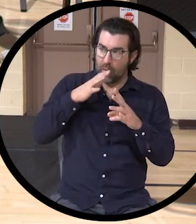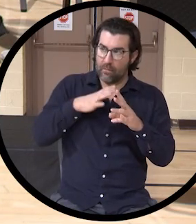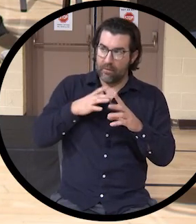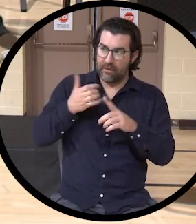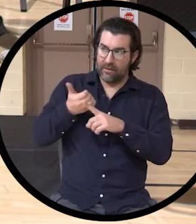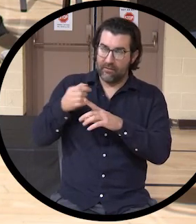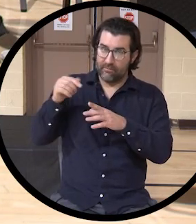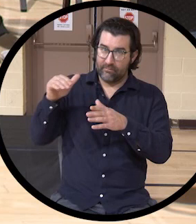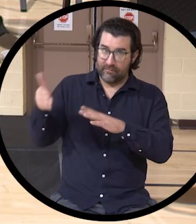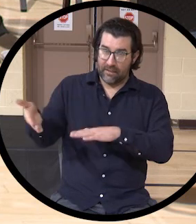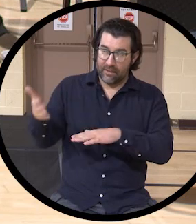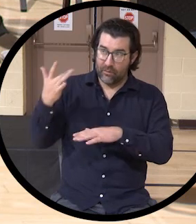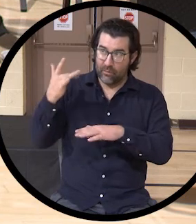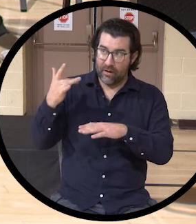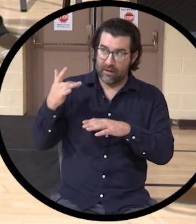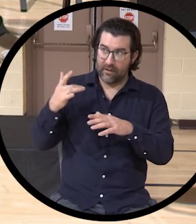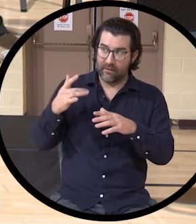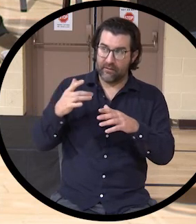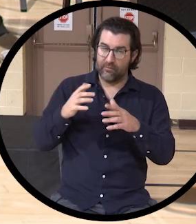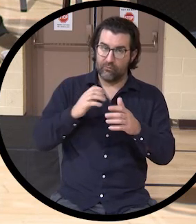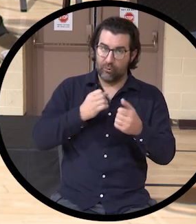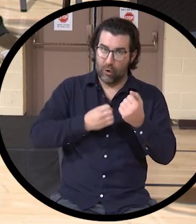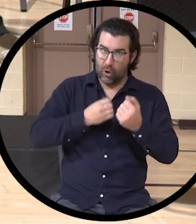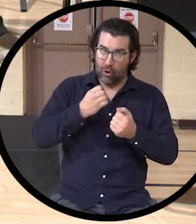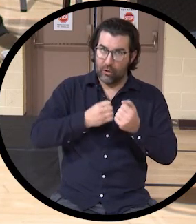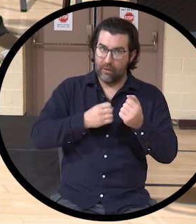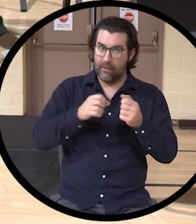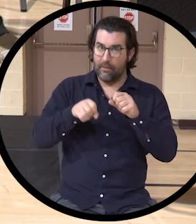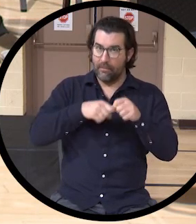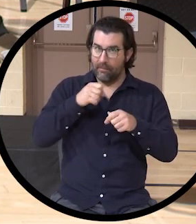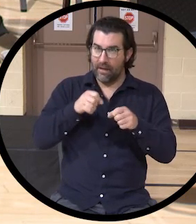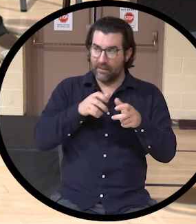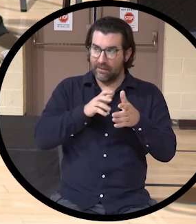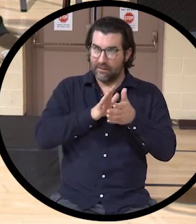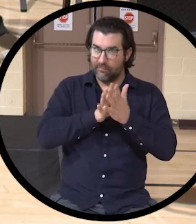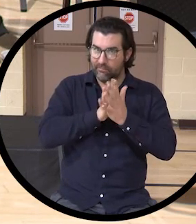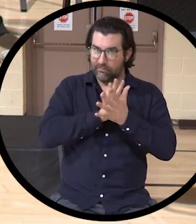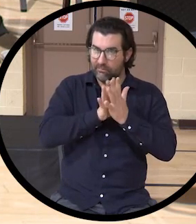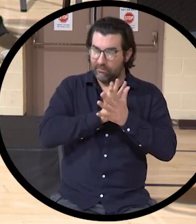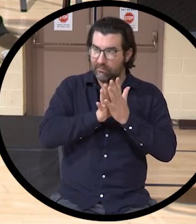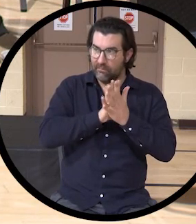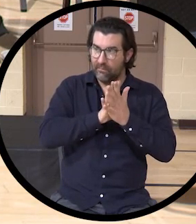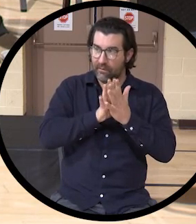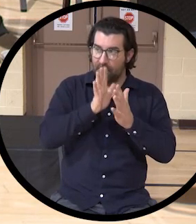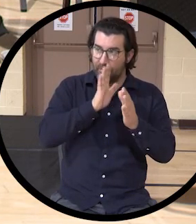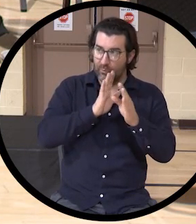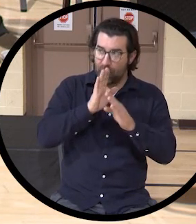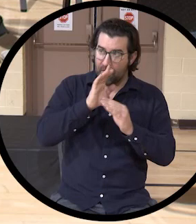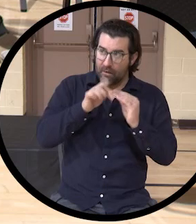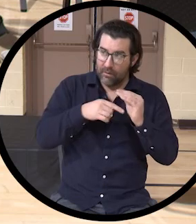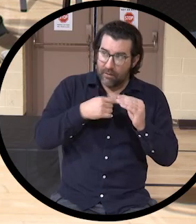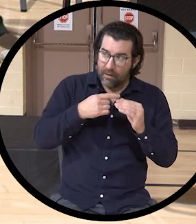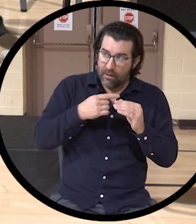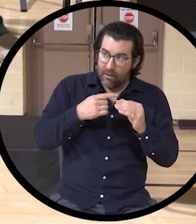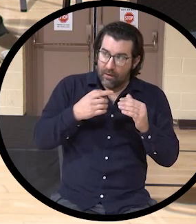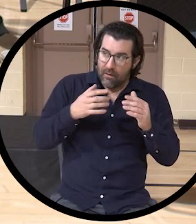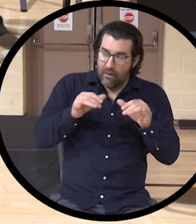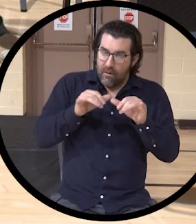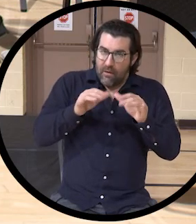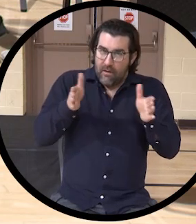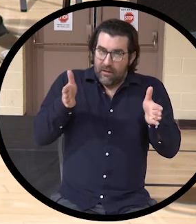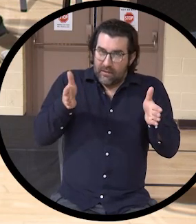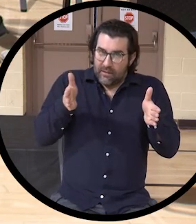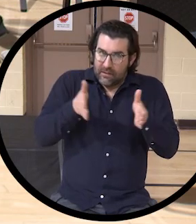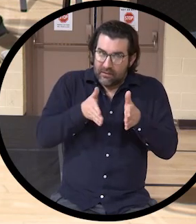because of staggering car and bike. Maybe bikes over there. I'm just worried about the condensing of the width